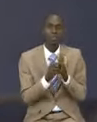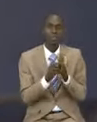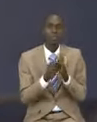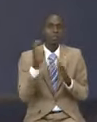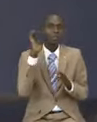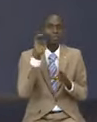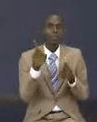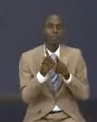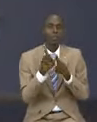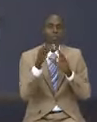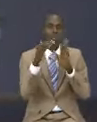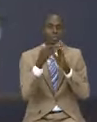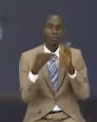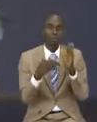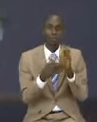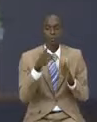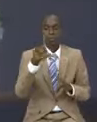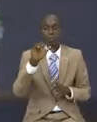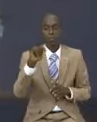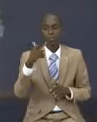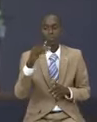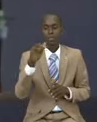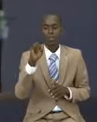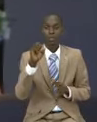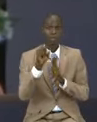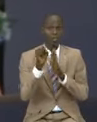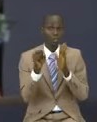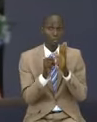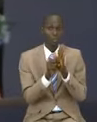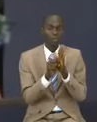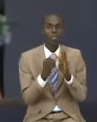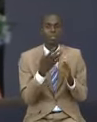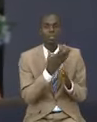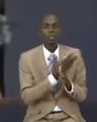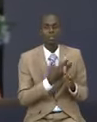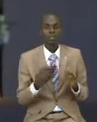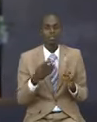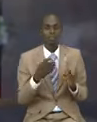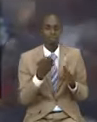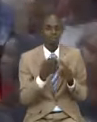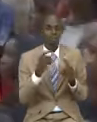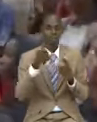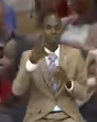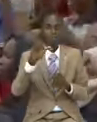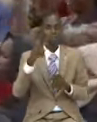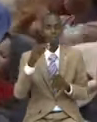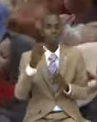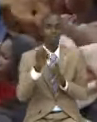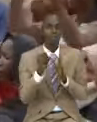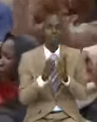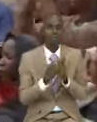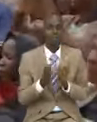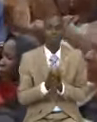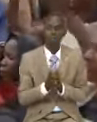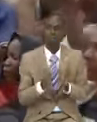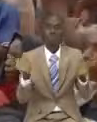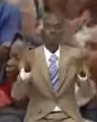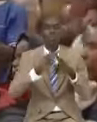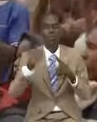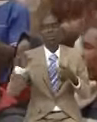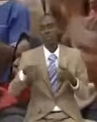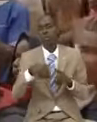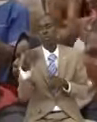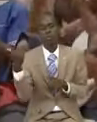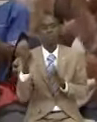enlisted some armies that ventured into all the states in Nigeria, and they conquered all the 33 states